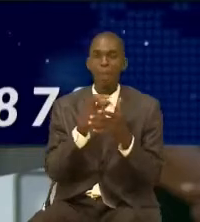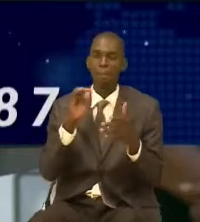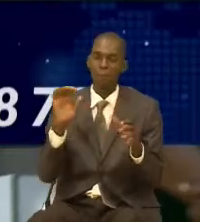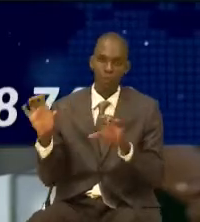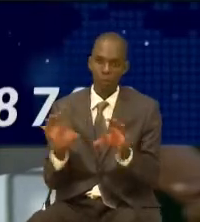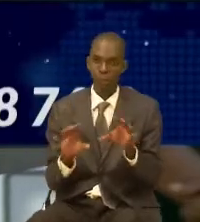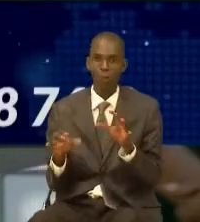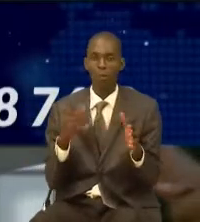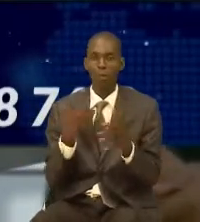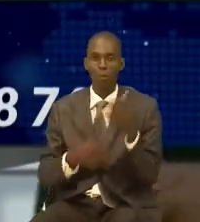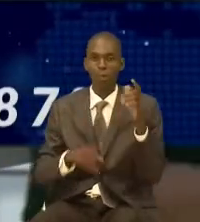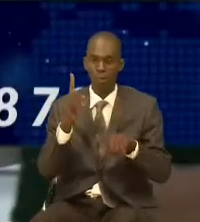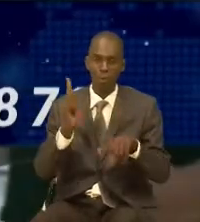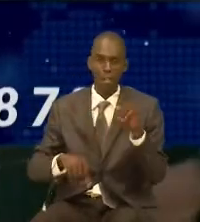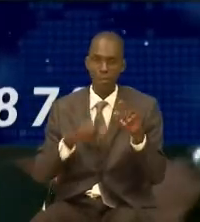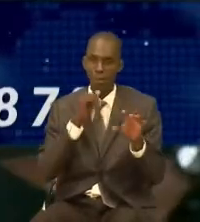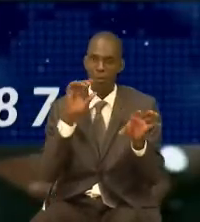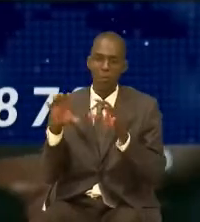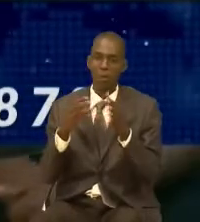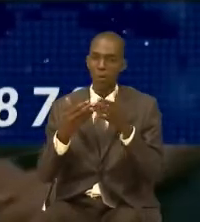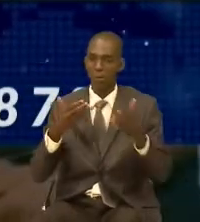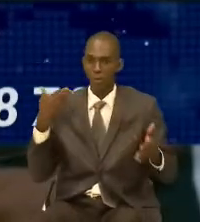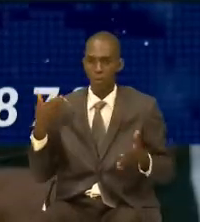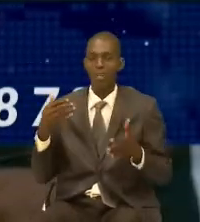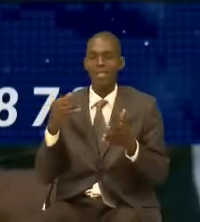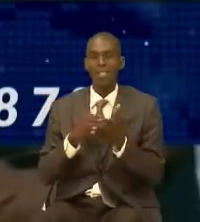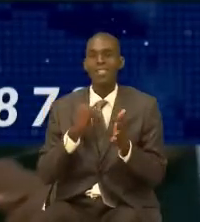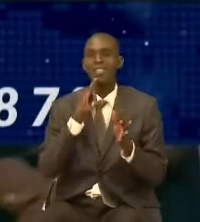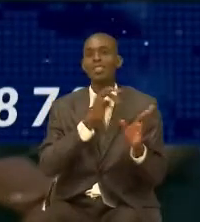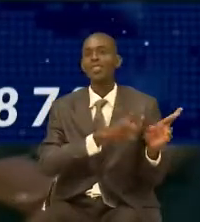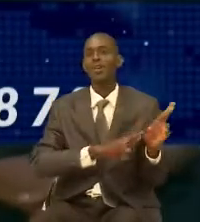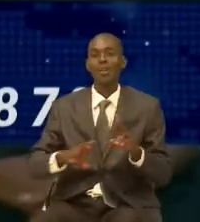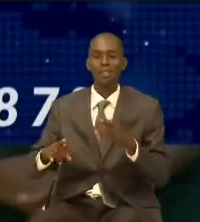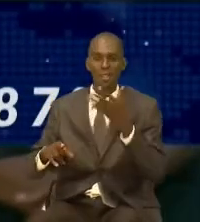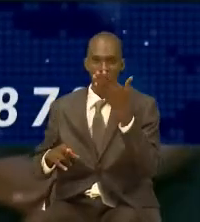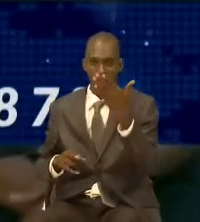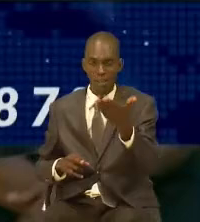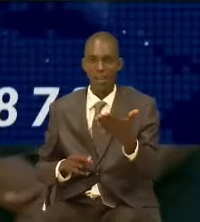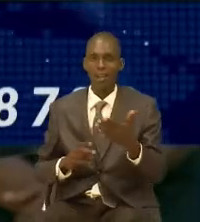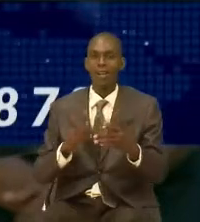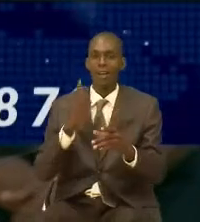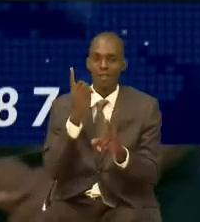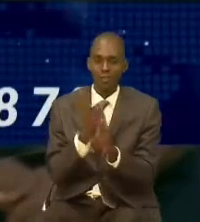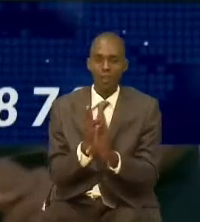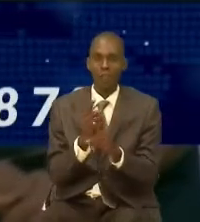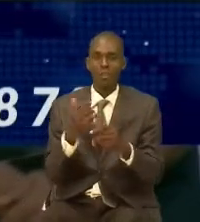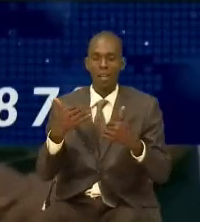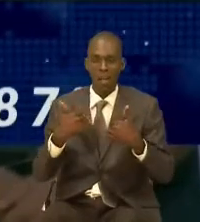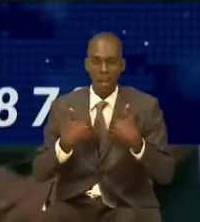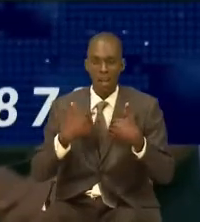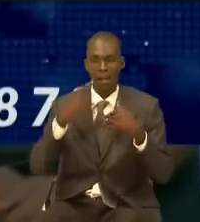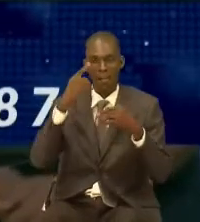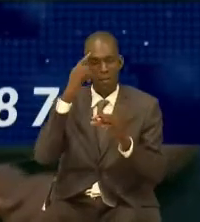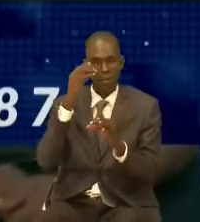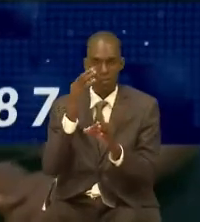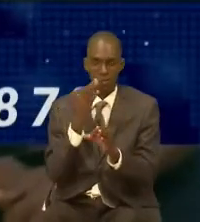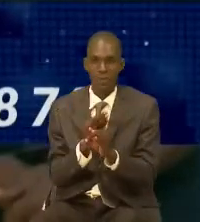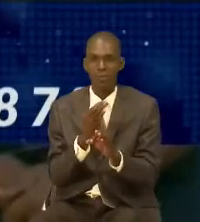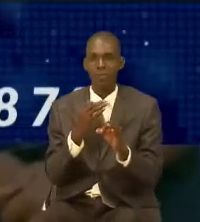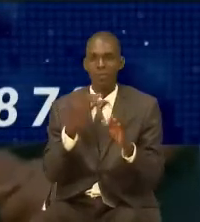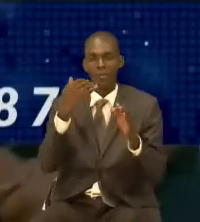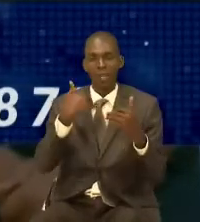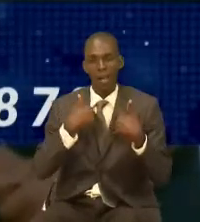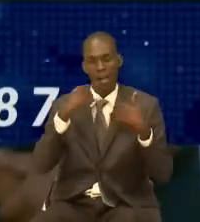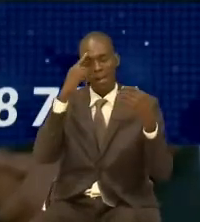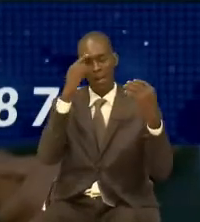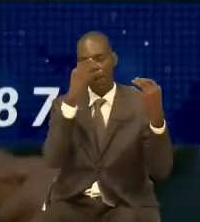in all the locations just remain where you are here also check yourself and shout hallelujah as you see the